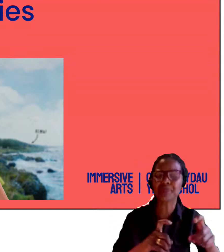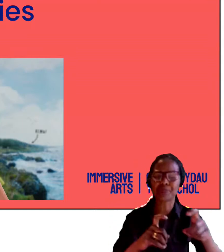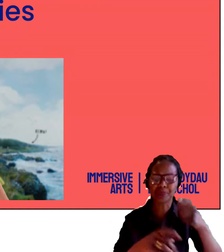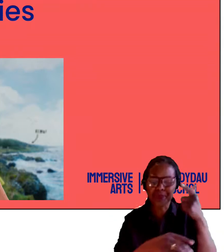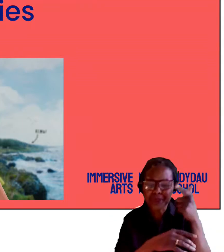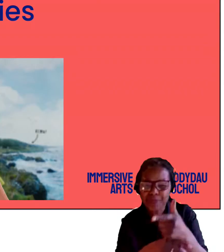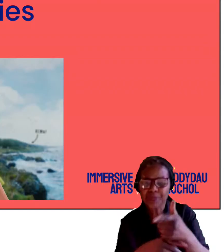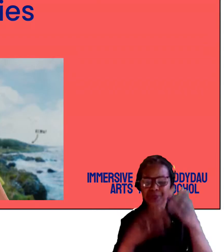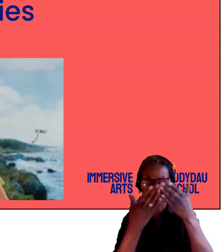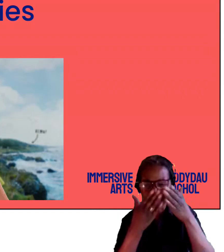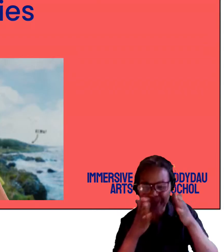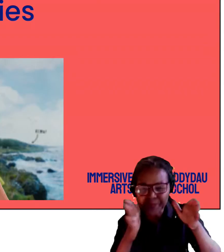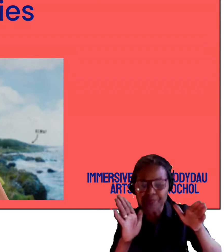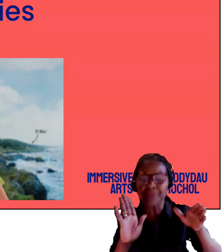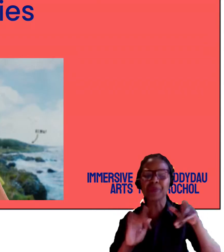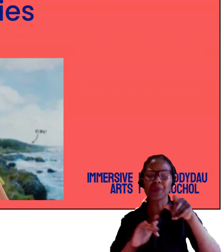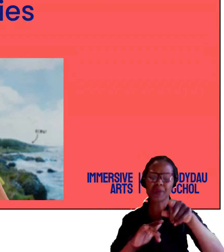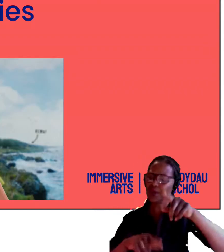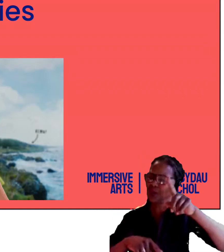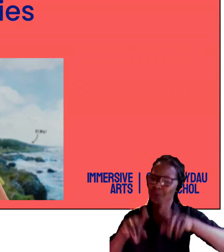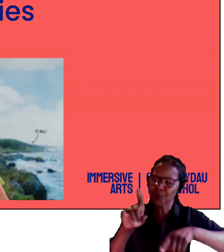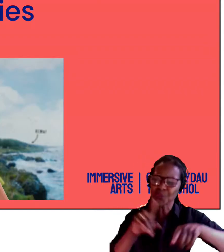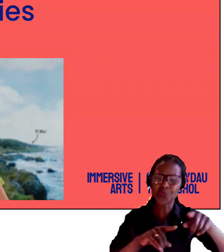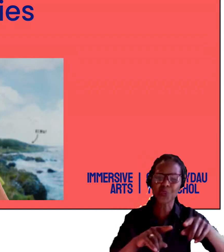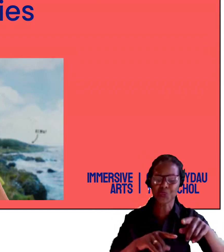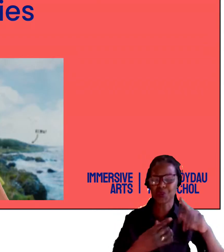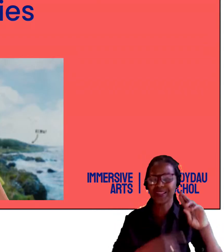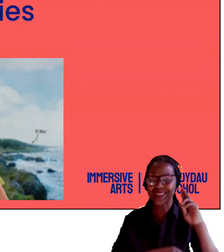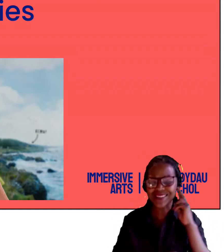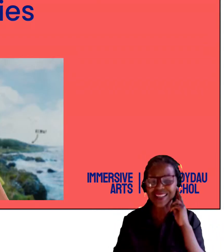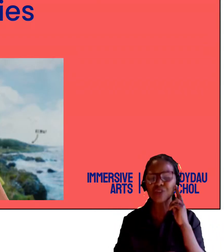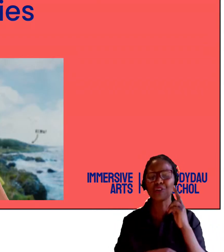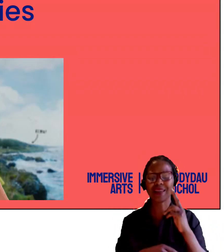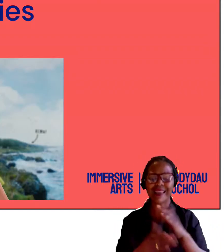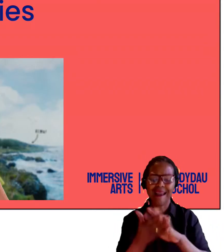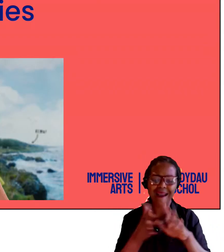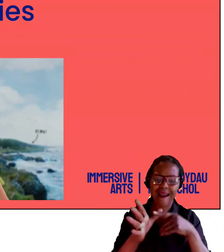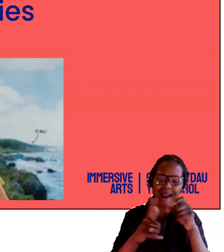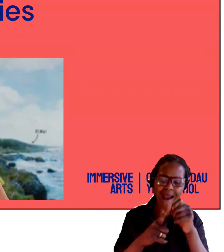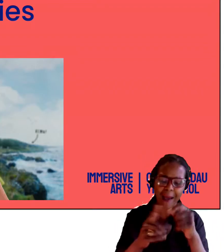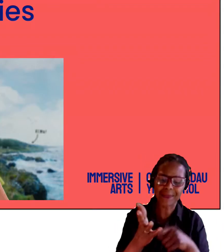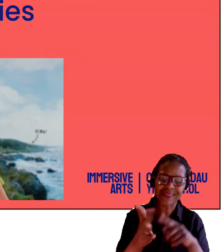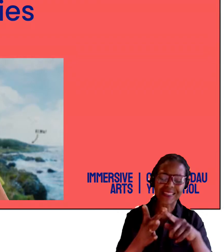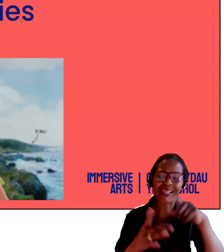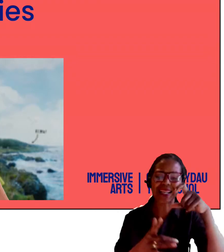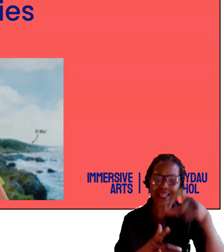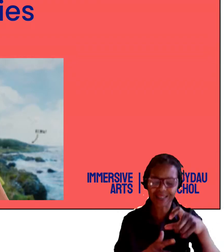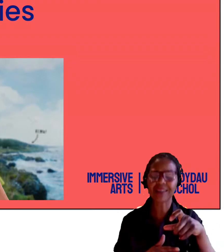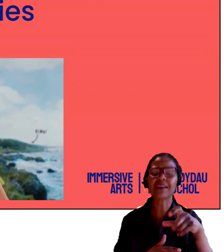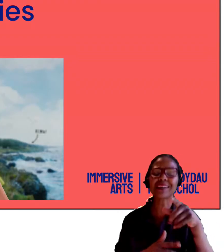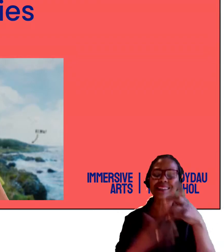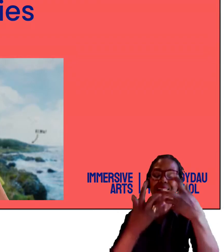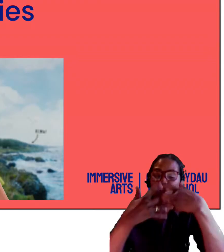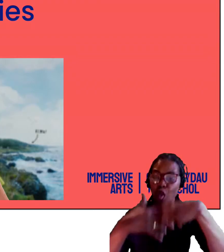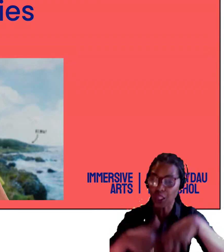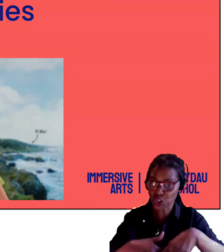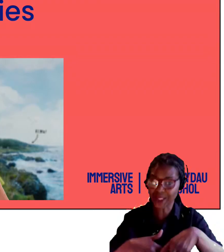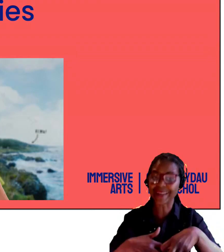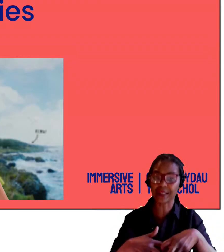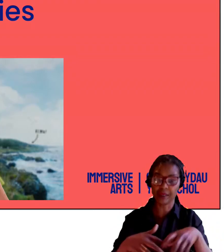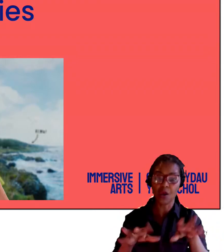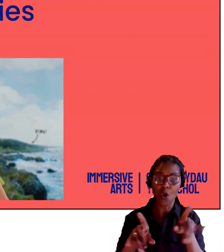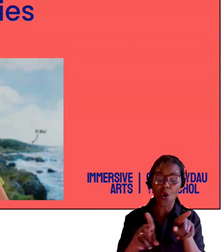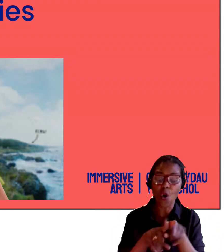audio and binaural sound, also sensory and haptic technologies. In terms of trends that we sort of have started to